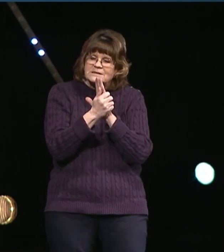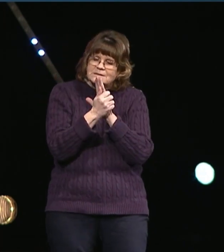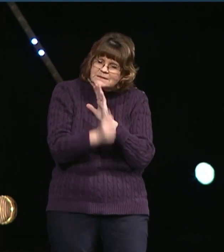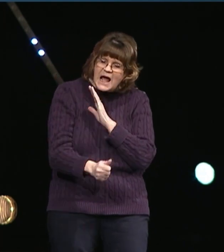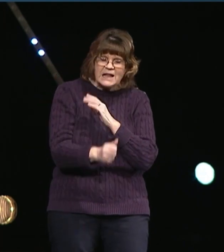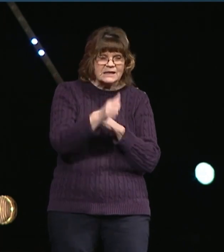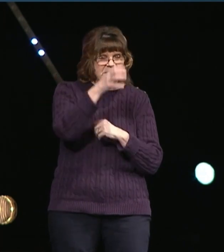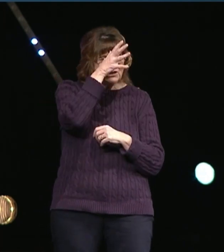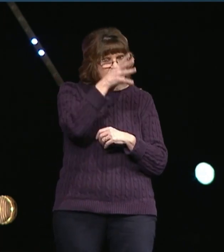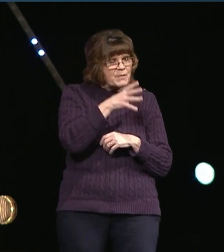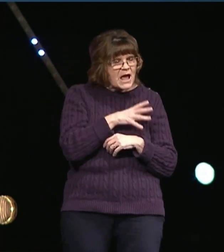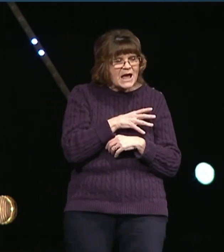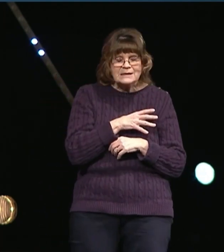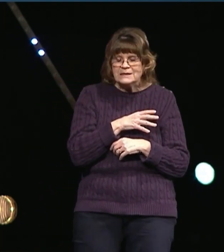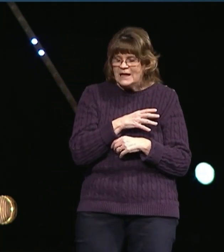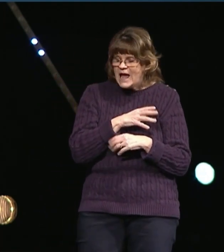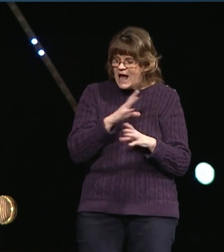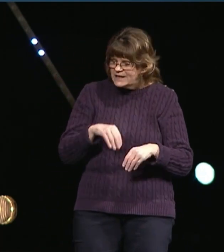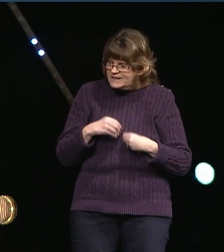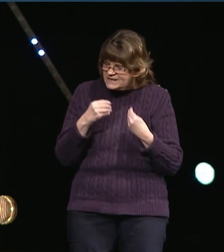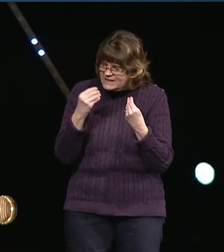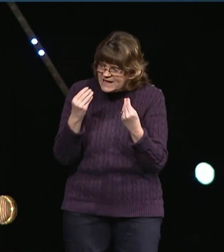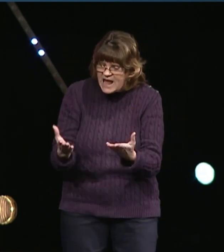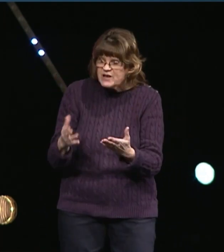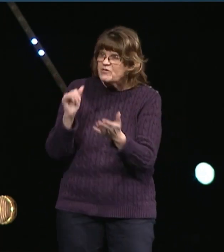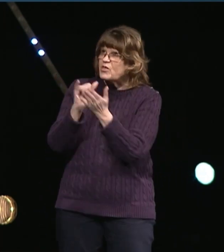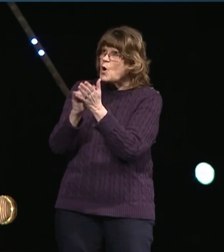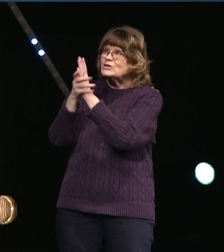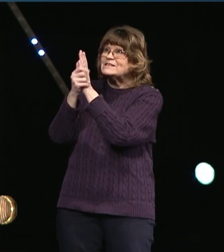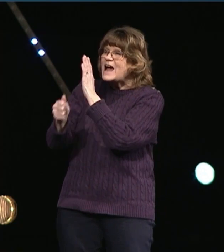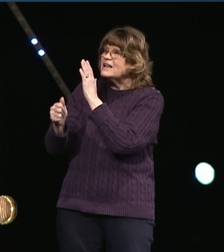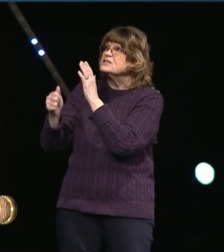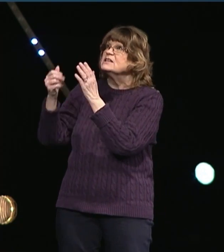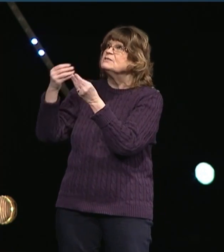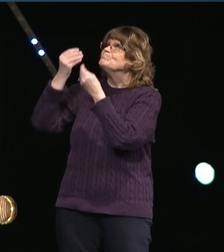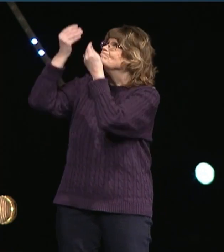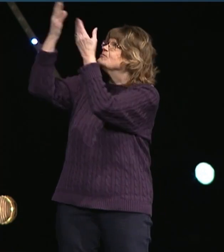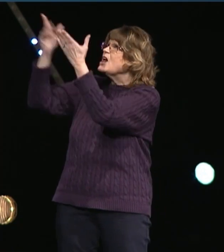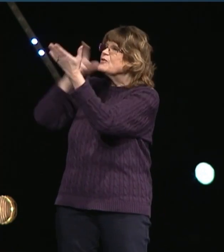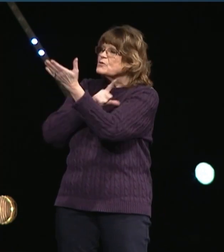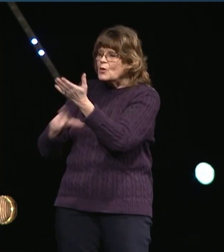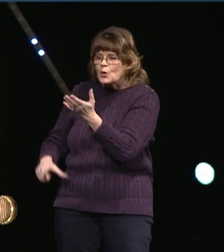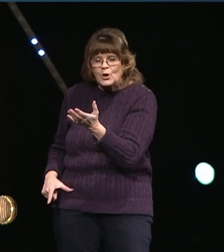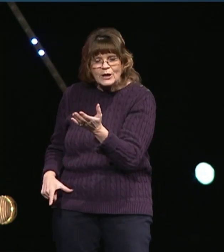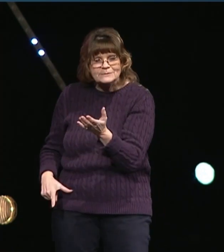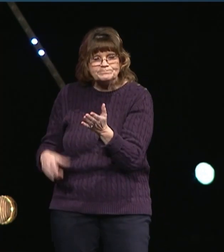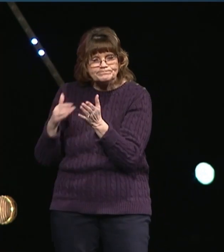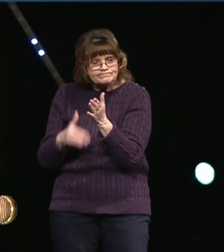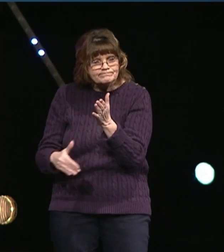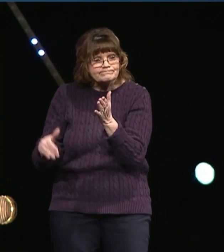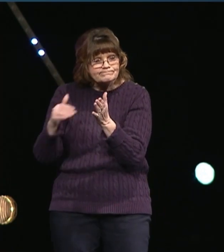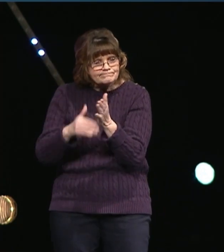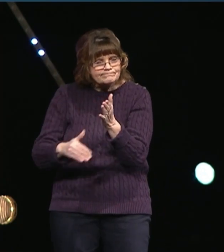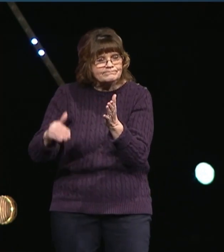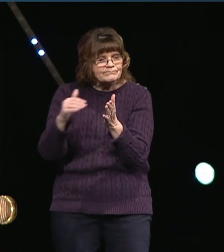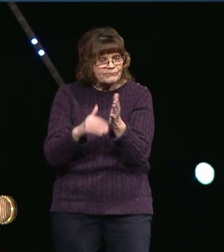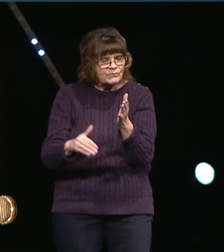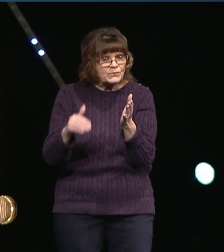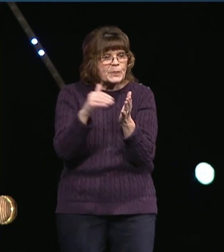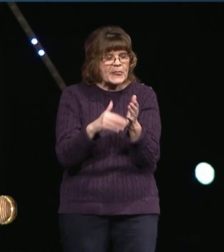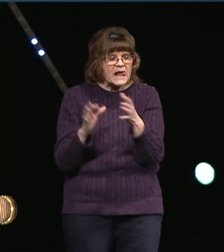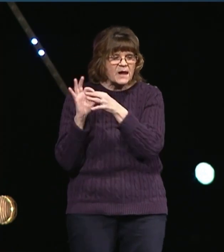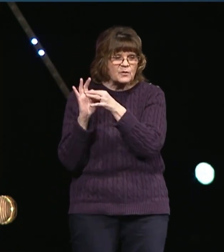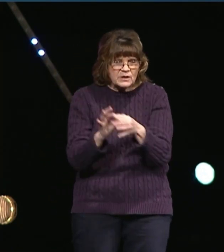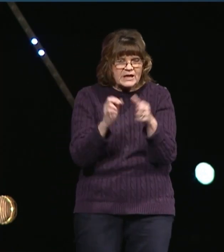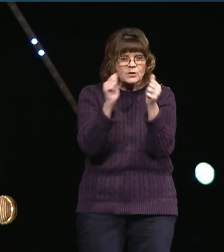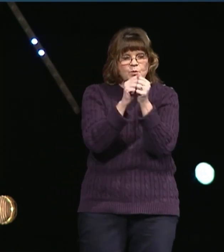who gave those talents back to the Lord. And just like both of those examples I shared with you, he just pulled people into those ideas,